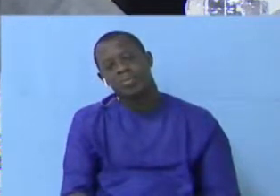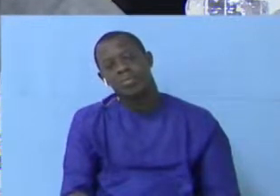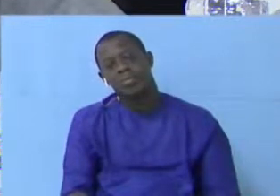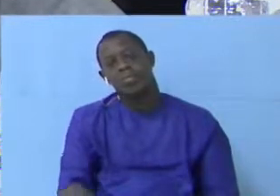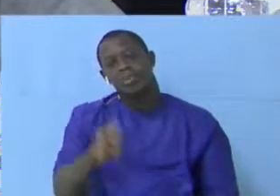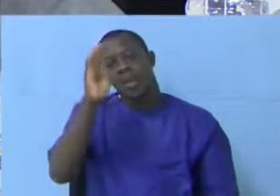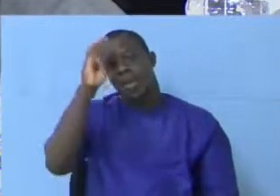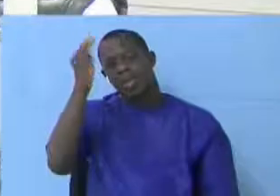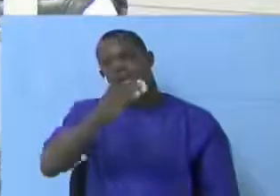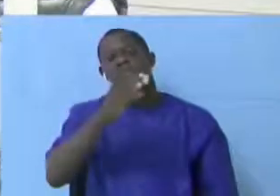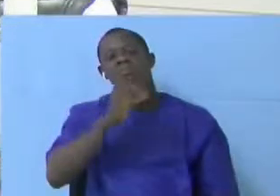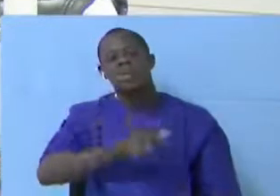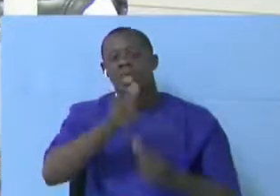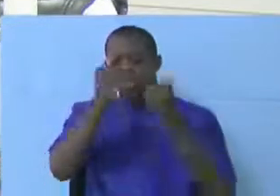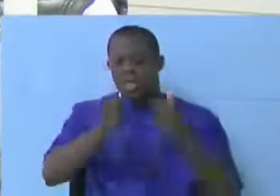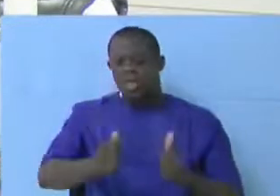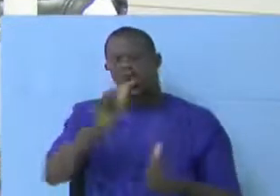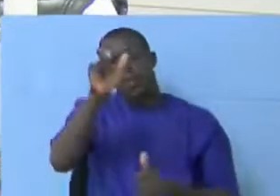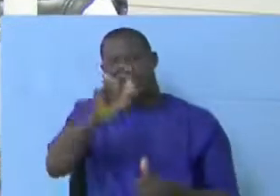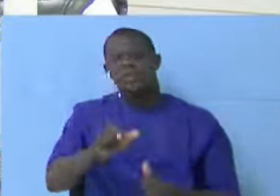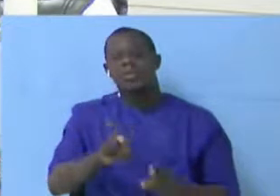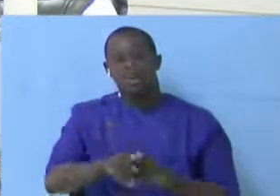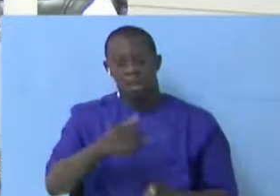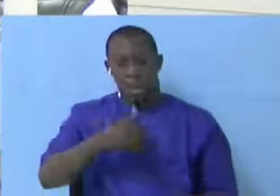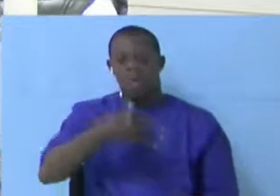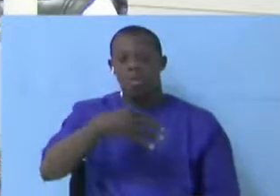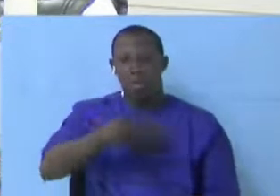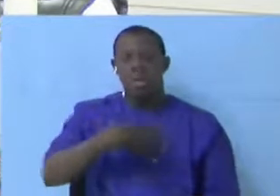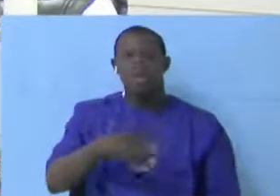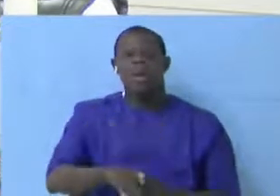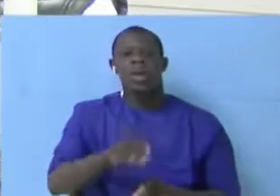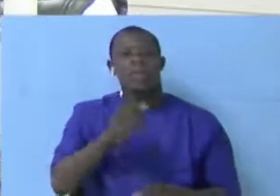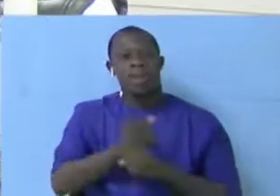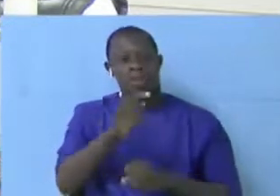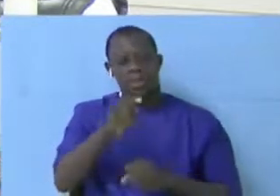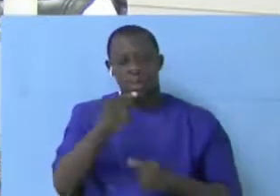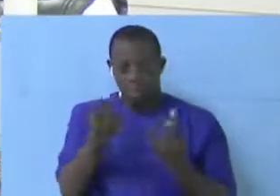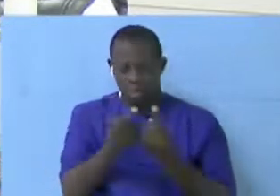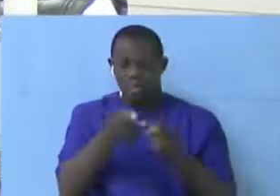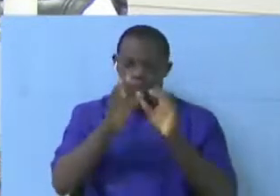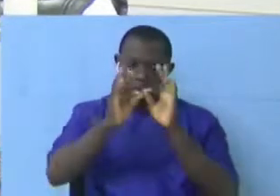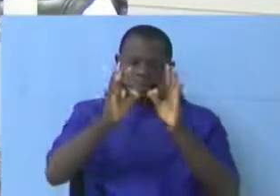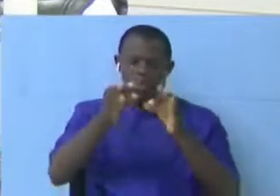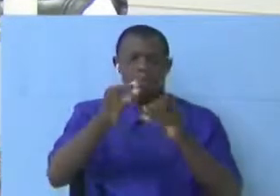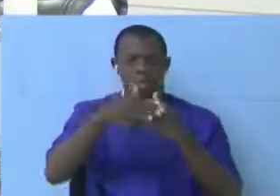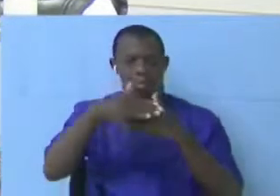Thank you, Mr. Chairman. I wanted to put this into context. What